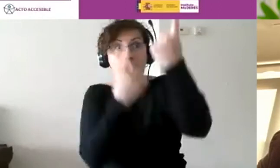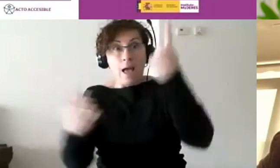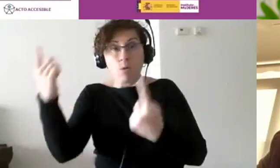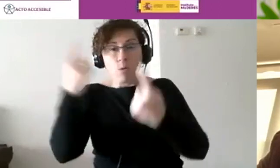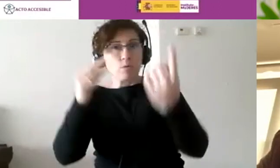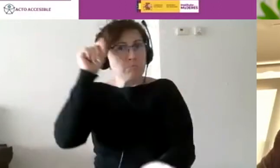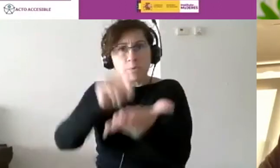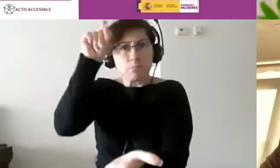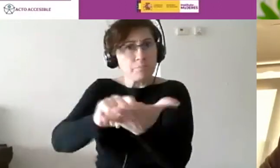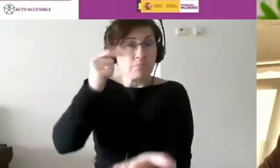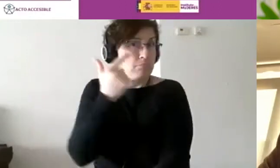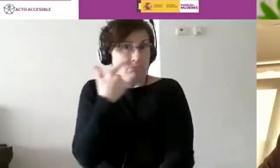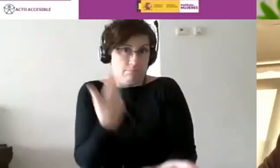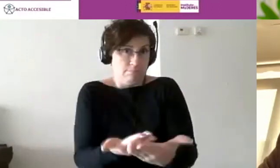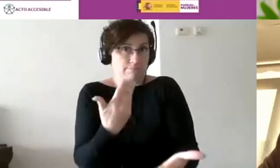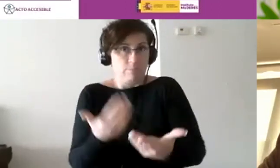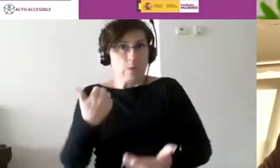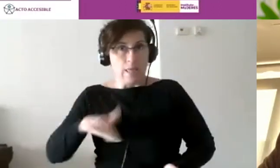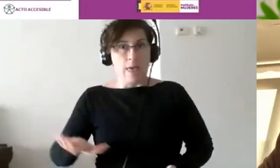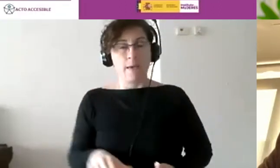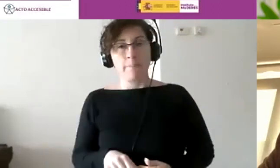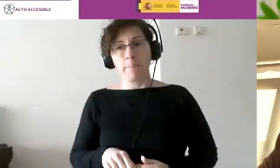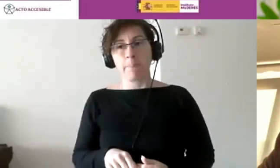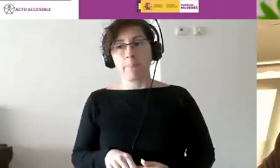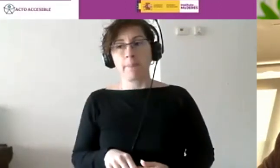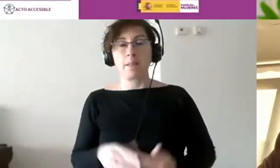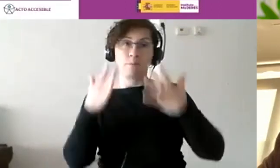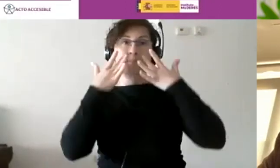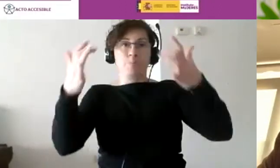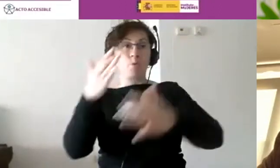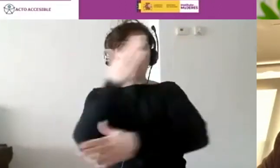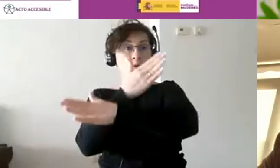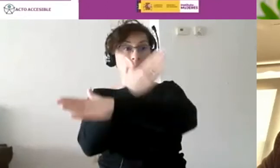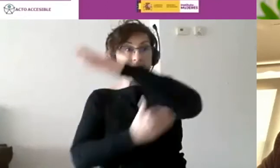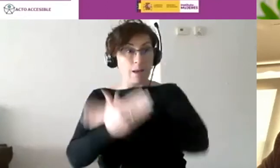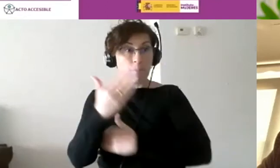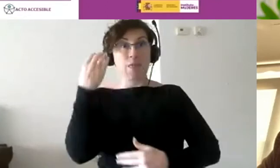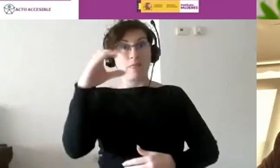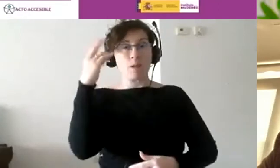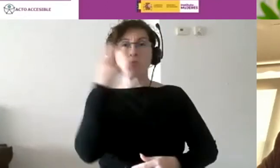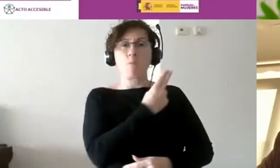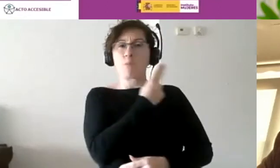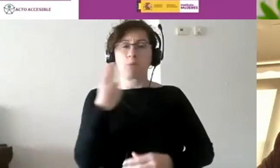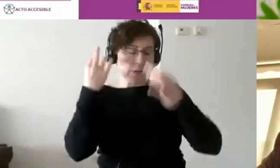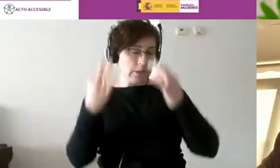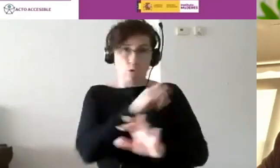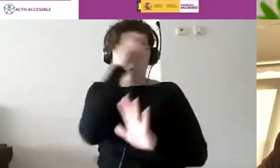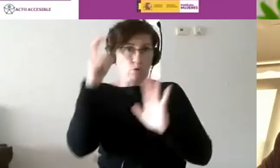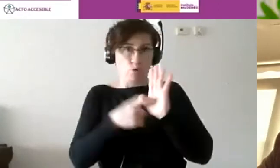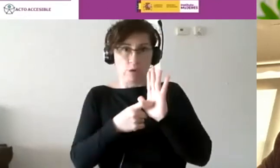in the first cases of disabled people who are coming to Spain, and the commitment of the CERMI is